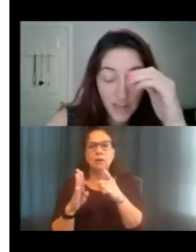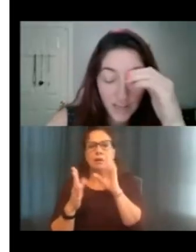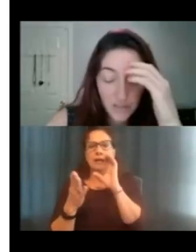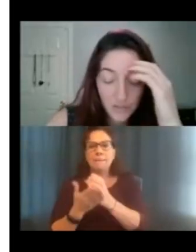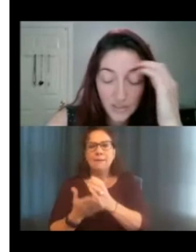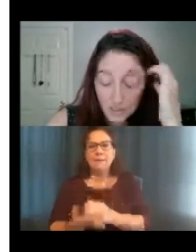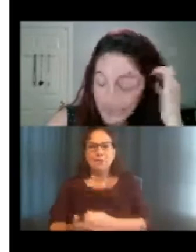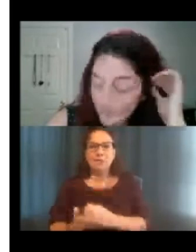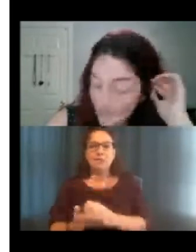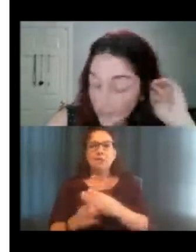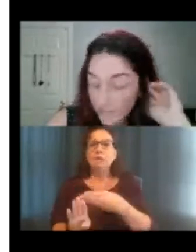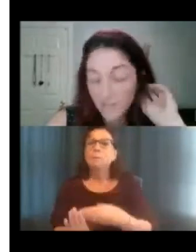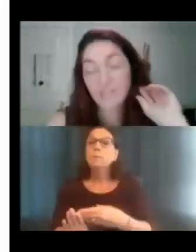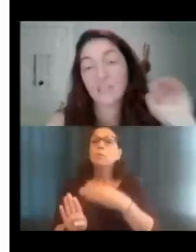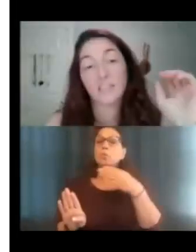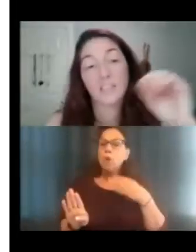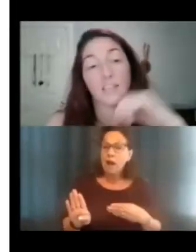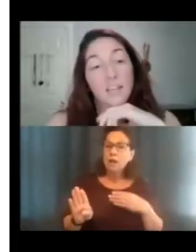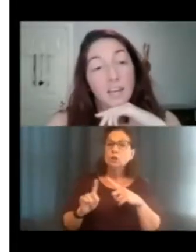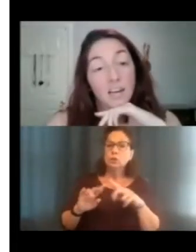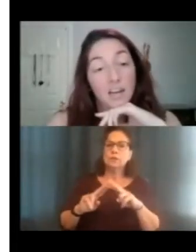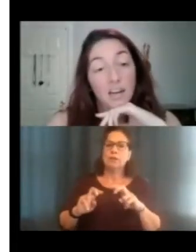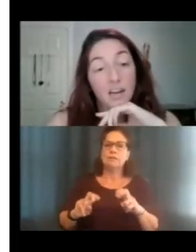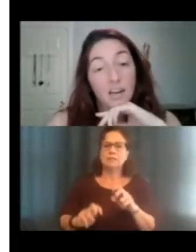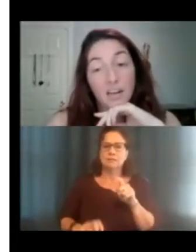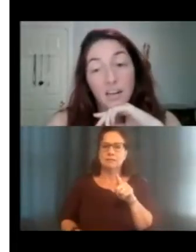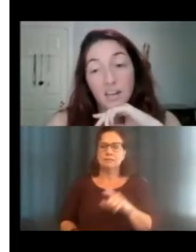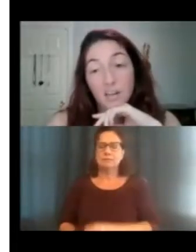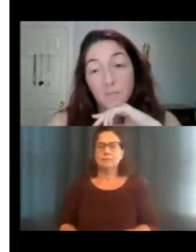like prior to analysis.